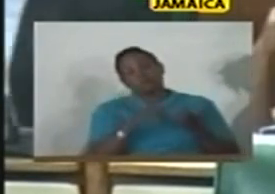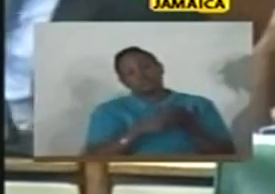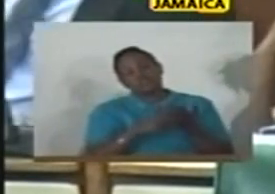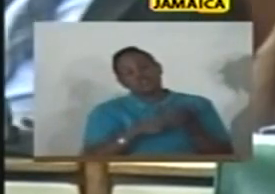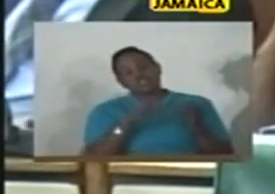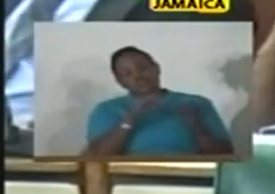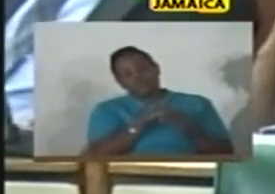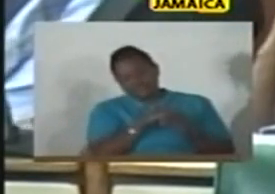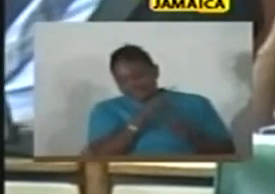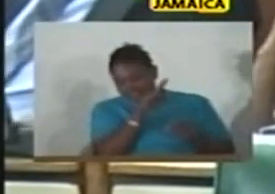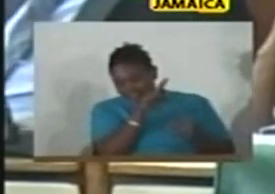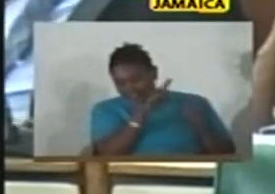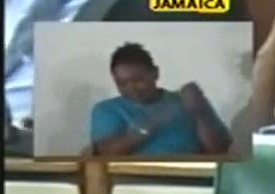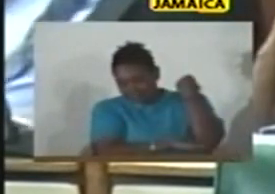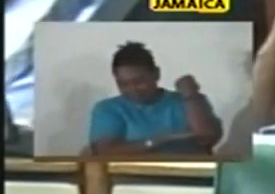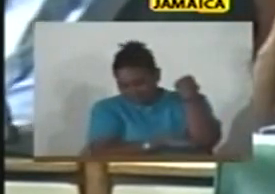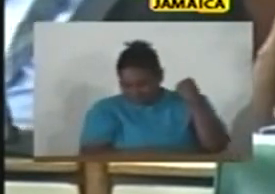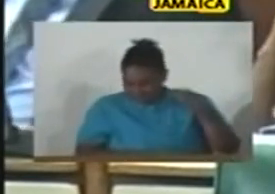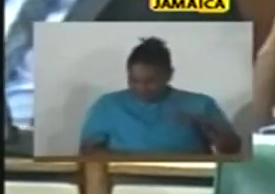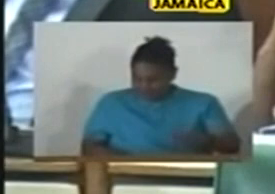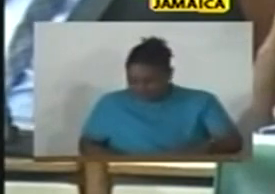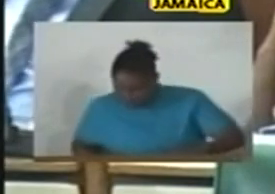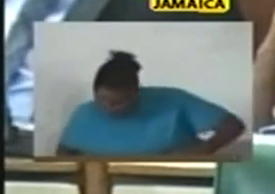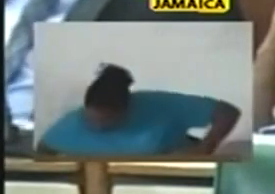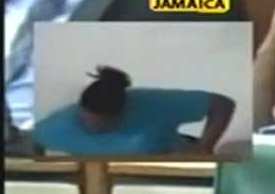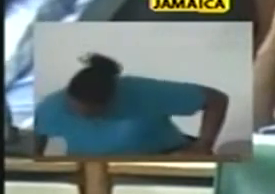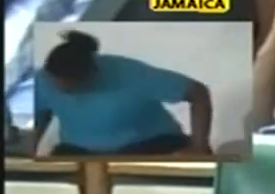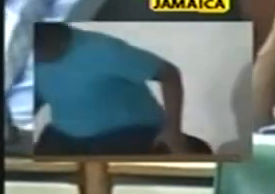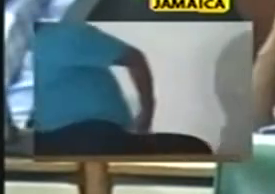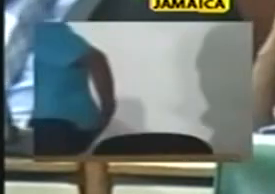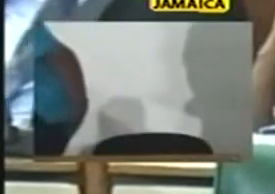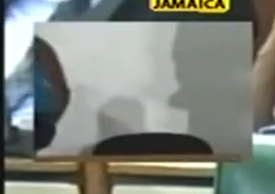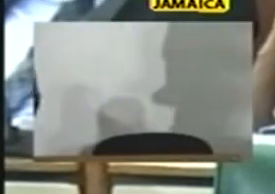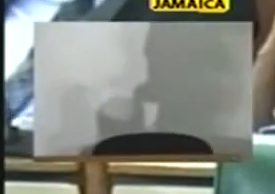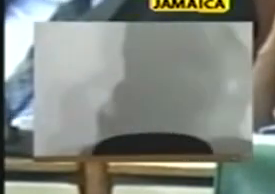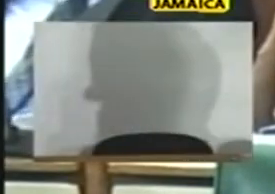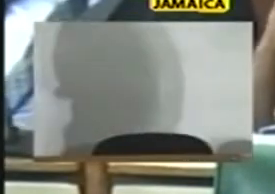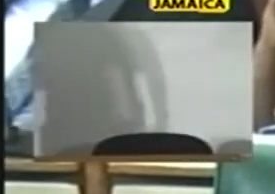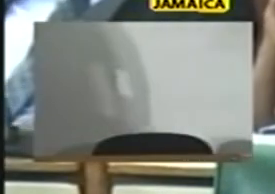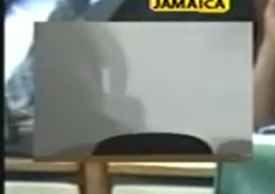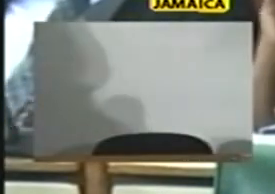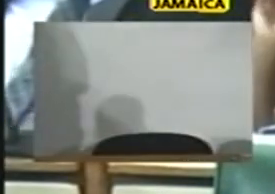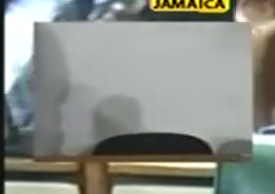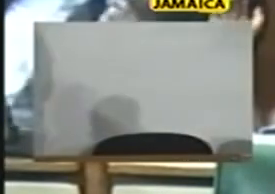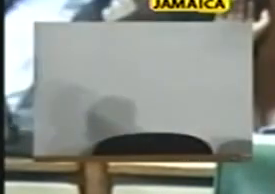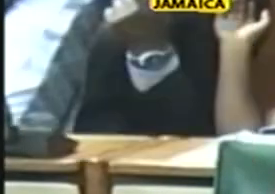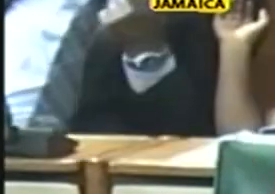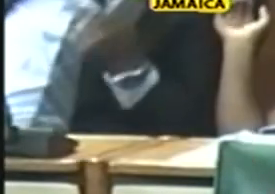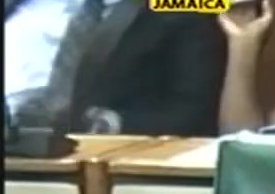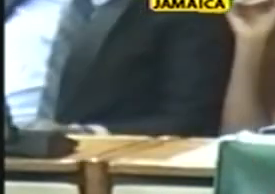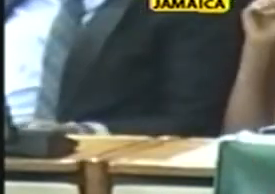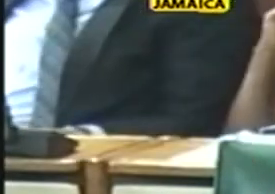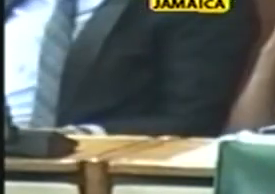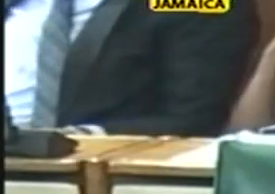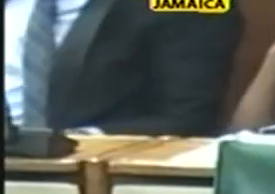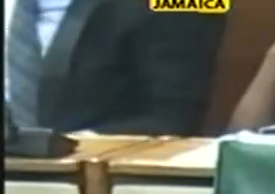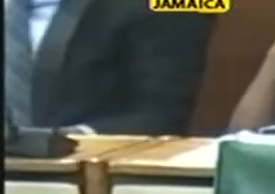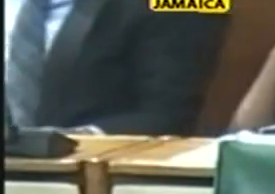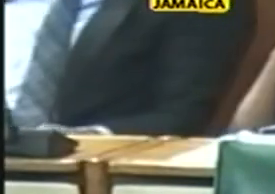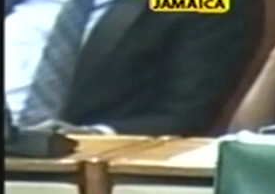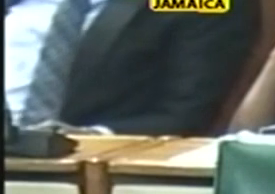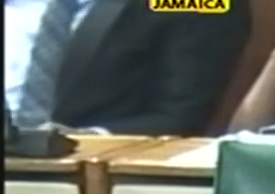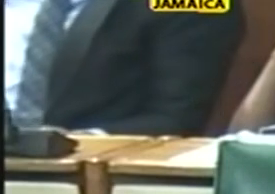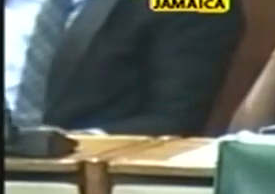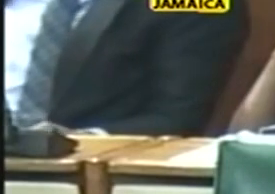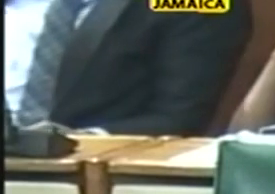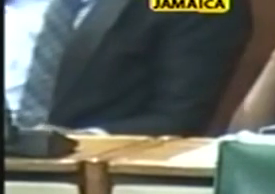this is constituent. So I don't know if he. I don't know if he intends to take up the